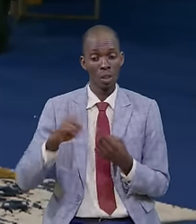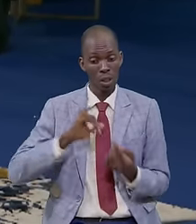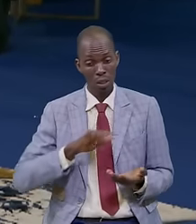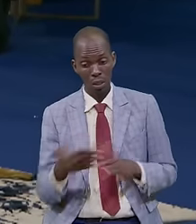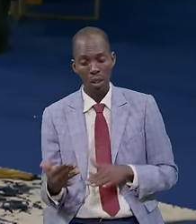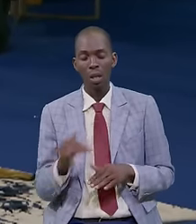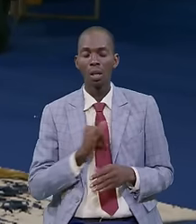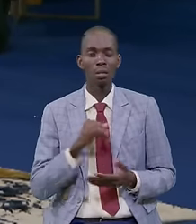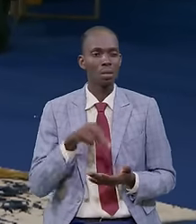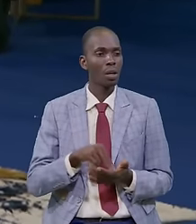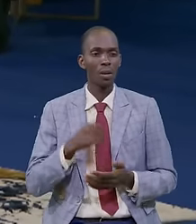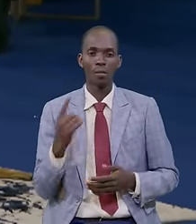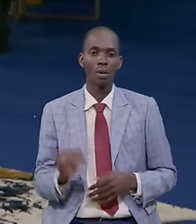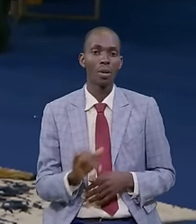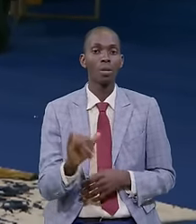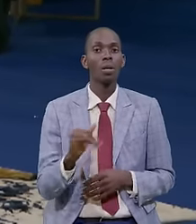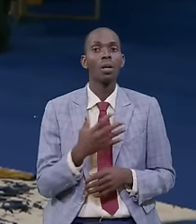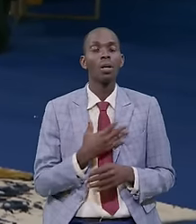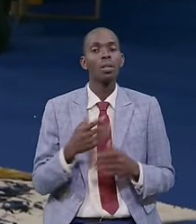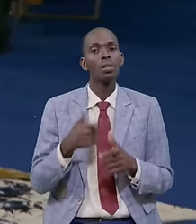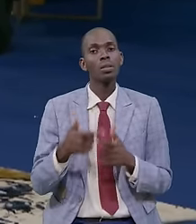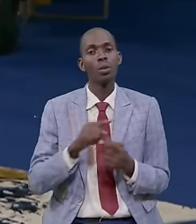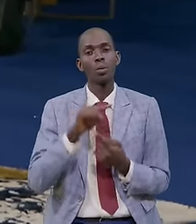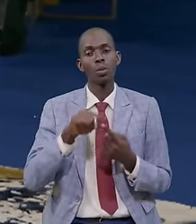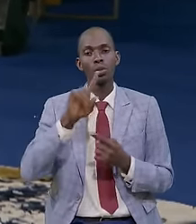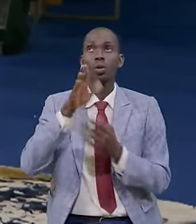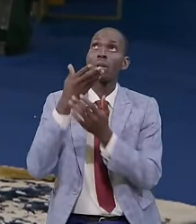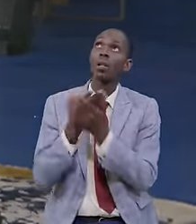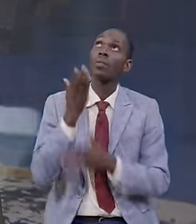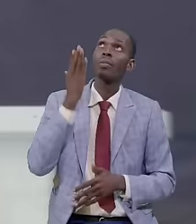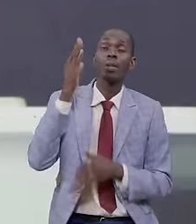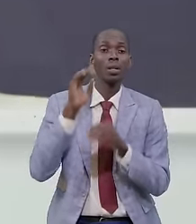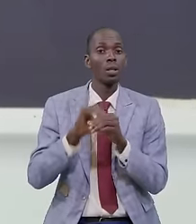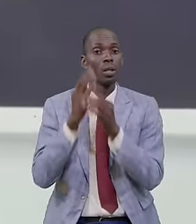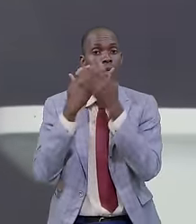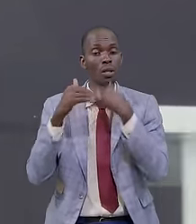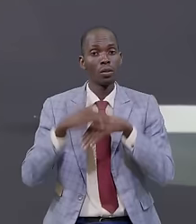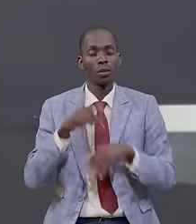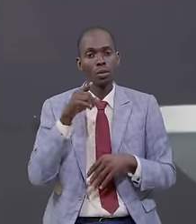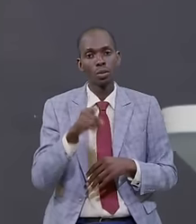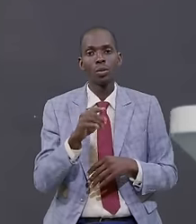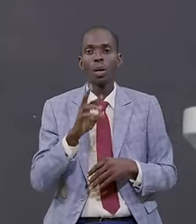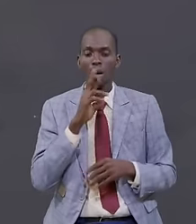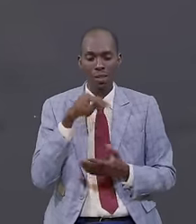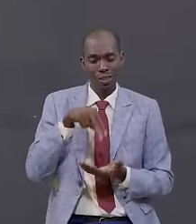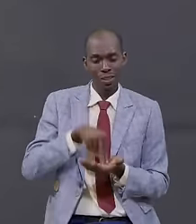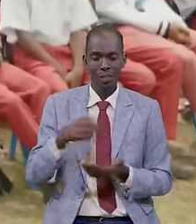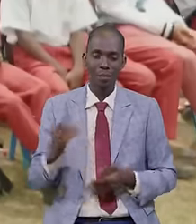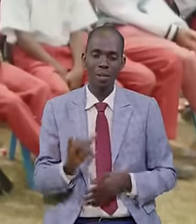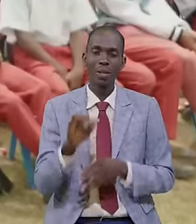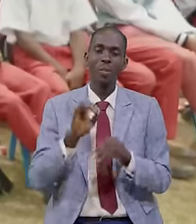And then when you get to heaven, you'll be standing forever with angels in